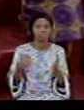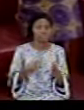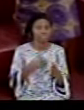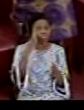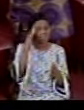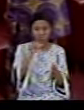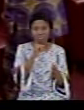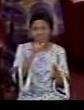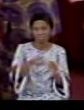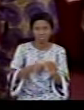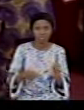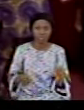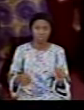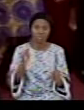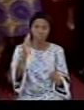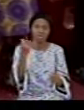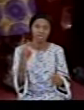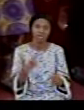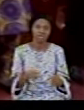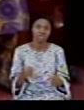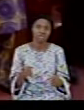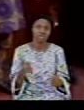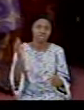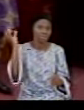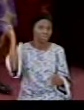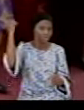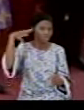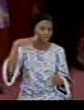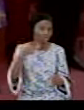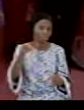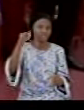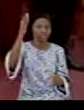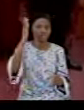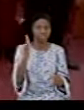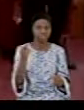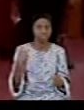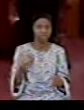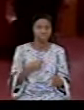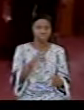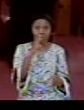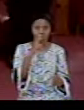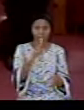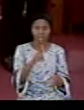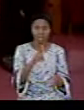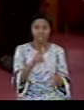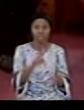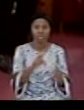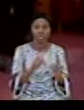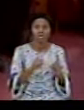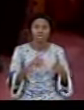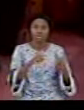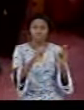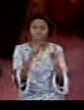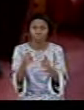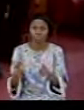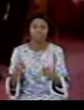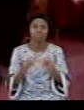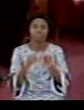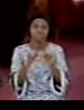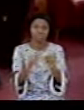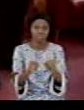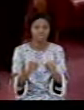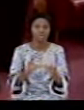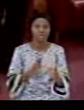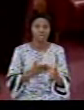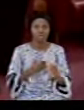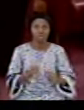back. By the grace of God, we are moving forward. Our commitment will be deeper. Our consecration